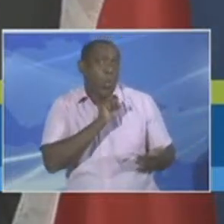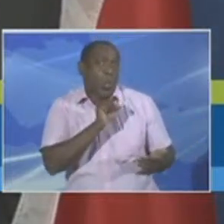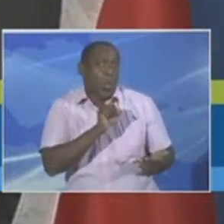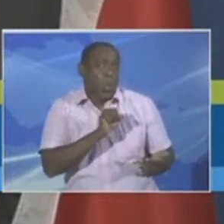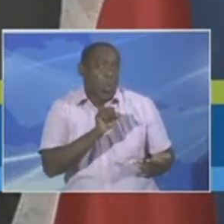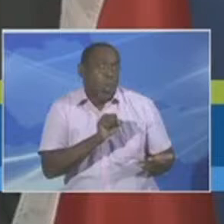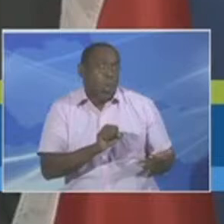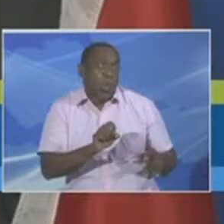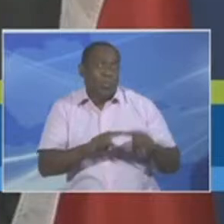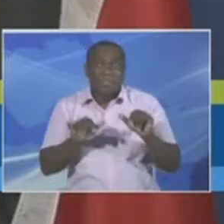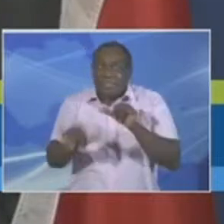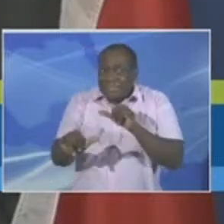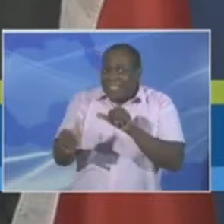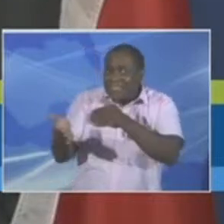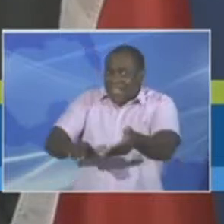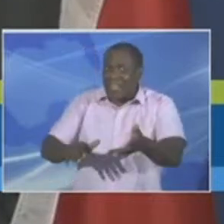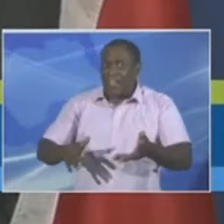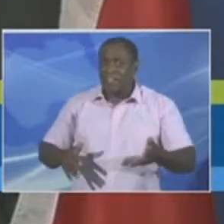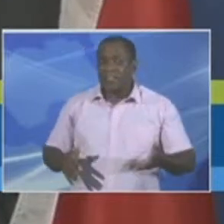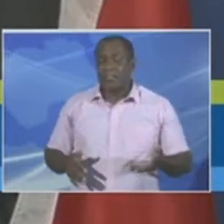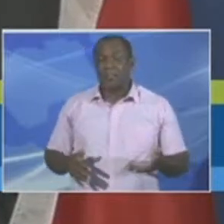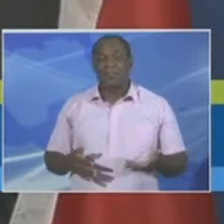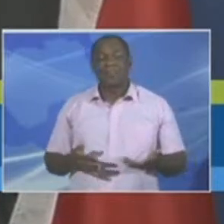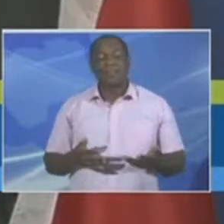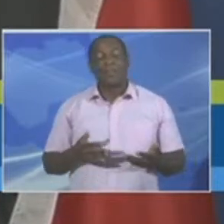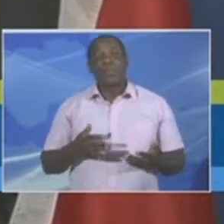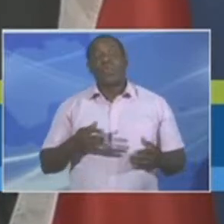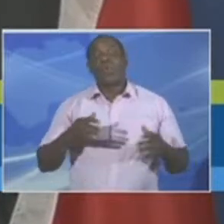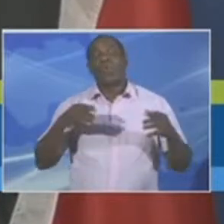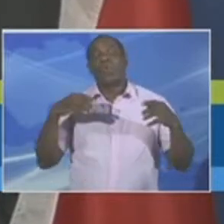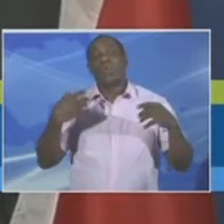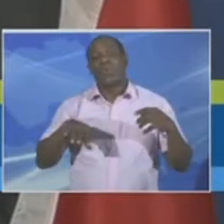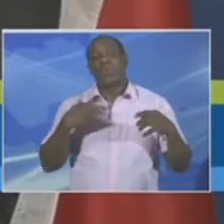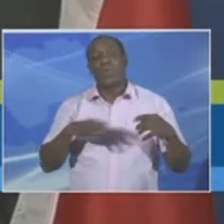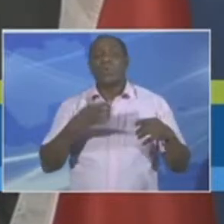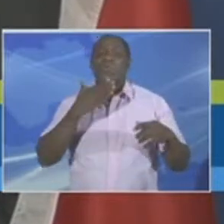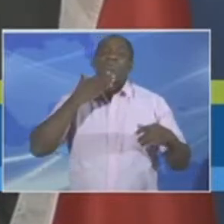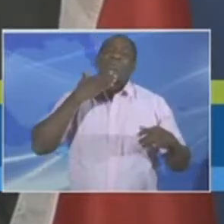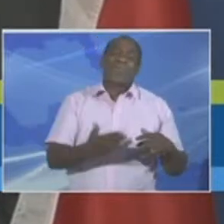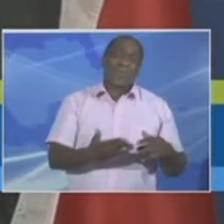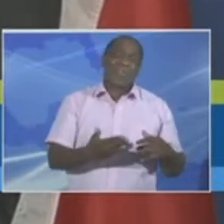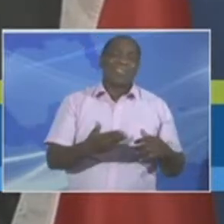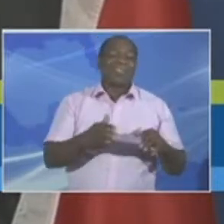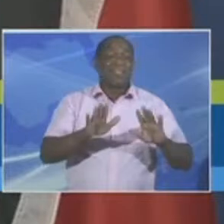thankfully, our children escaped the worst of it.